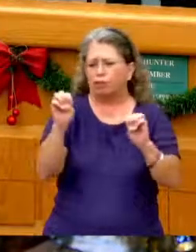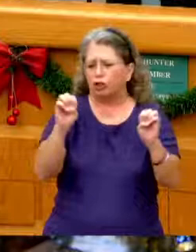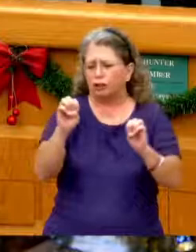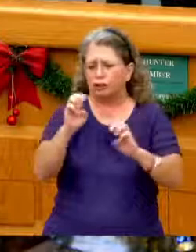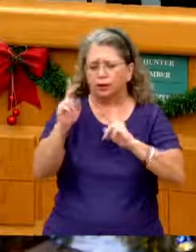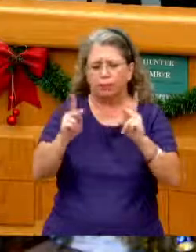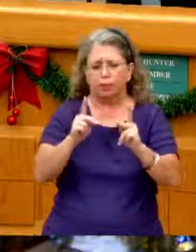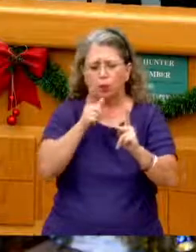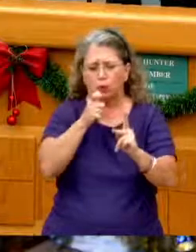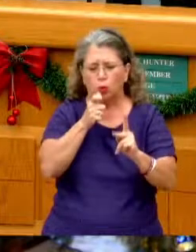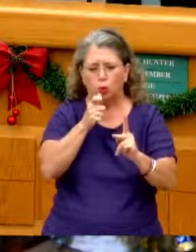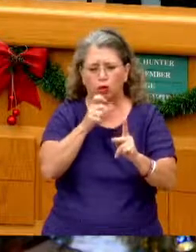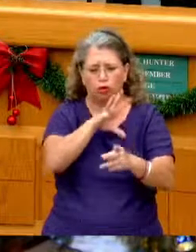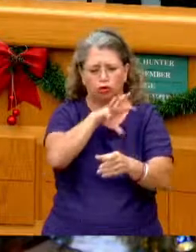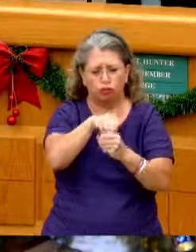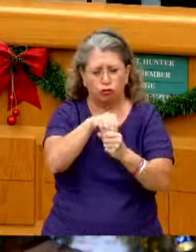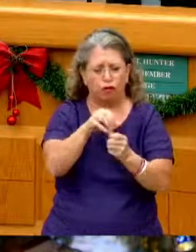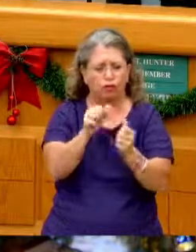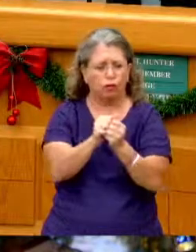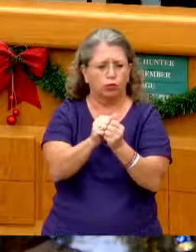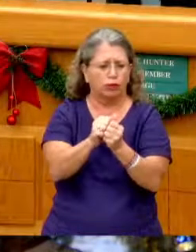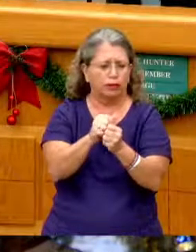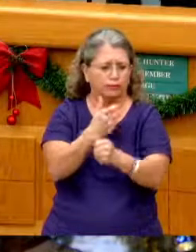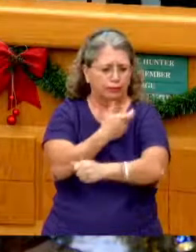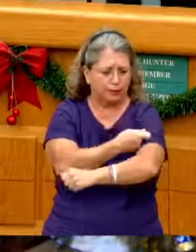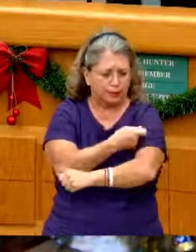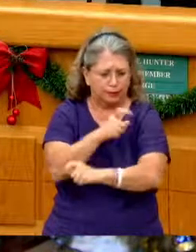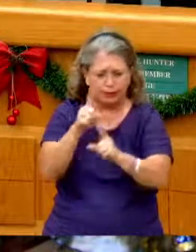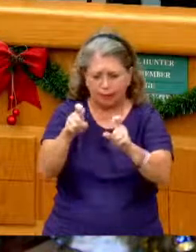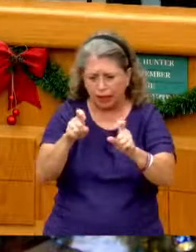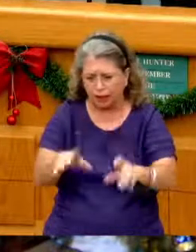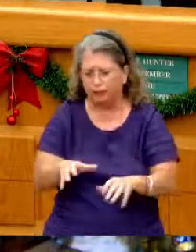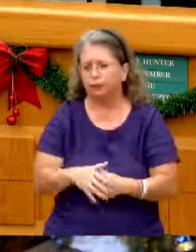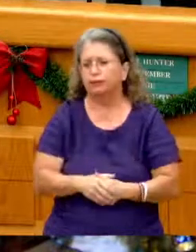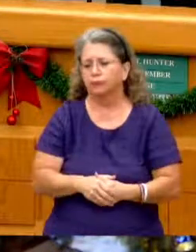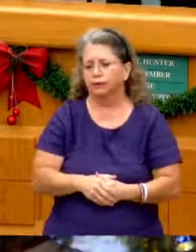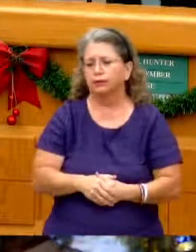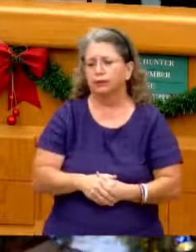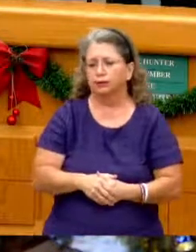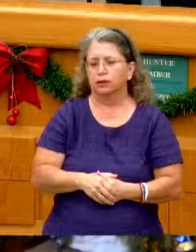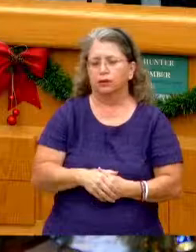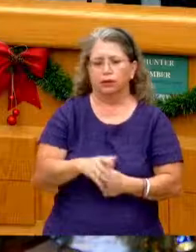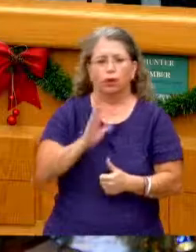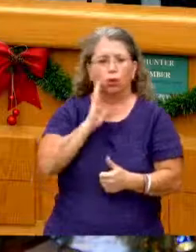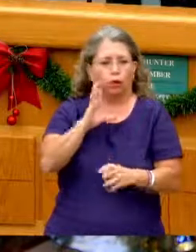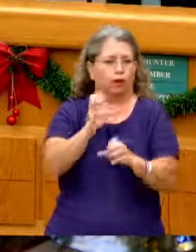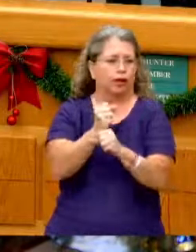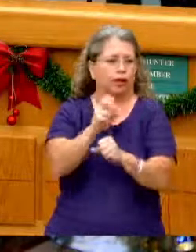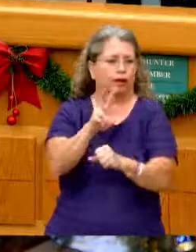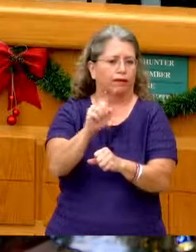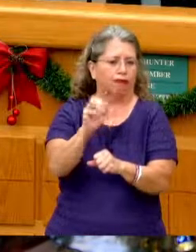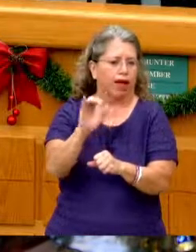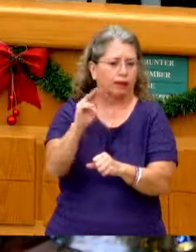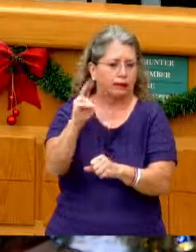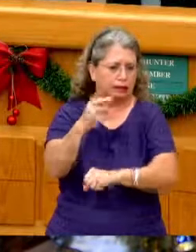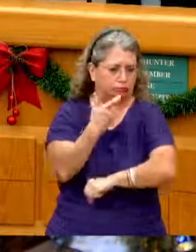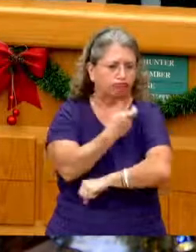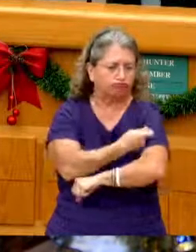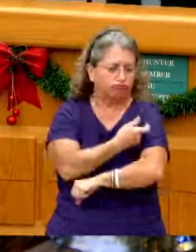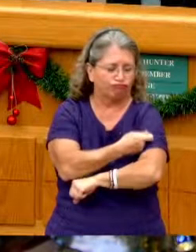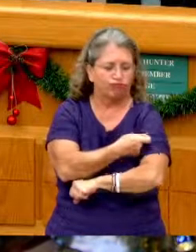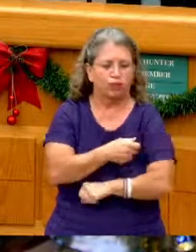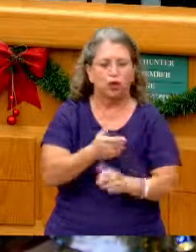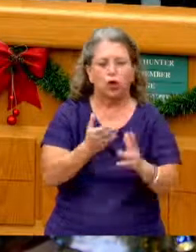or testing are also receiving the vaccine. And we are doing this through a variety of providers, from hospitals and